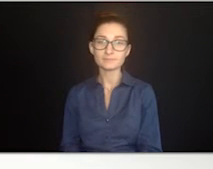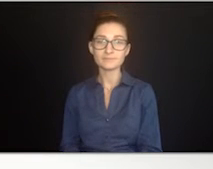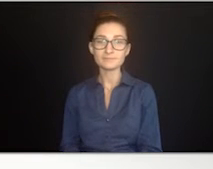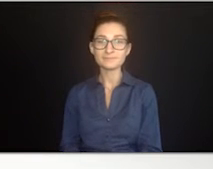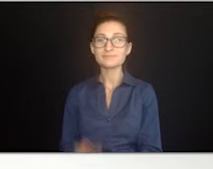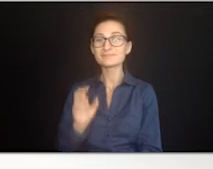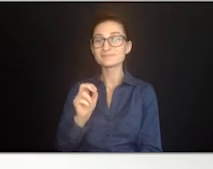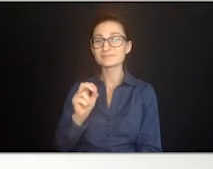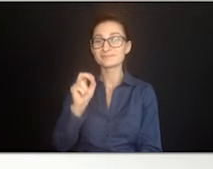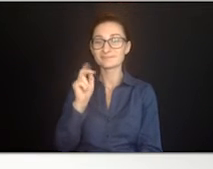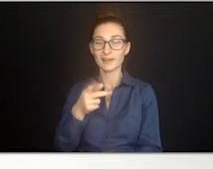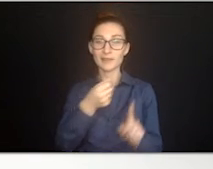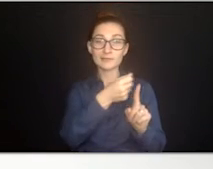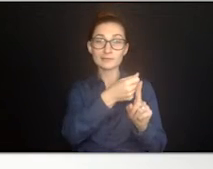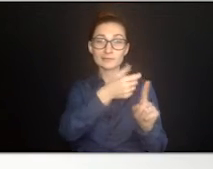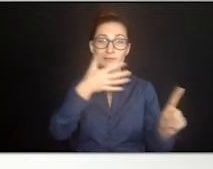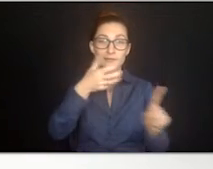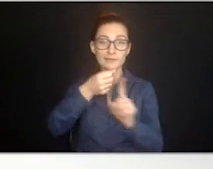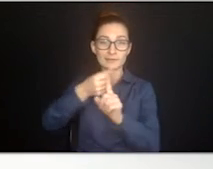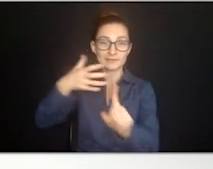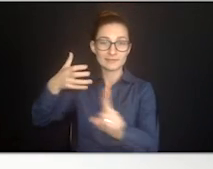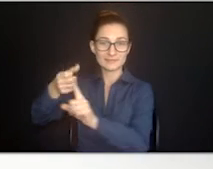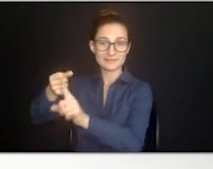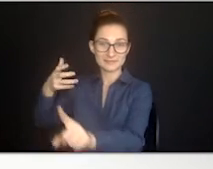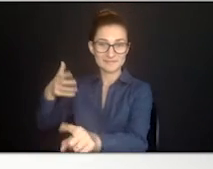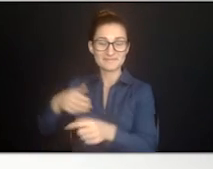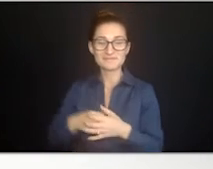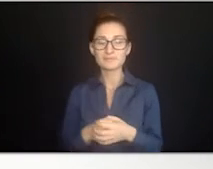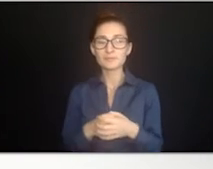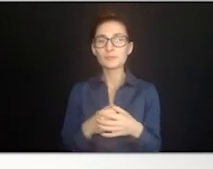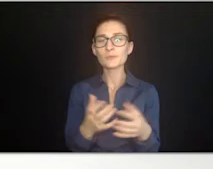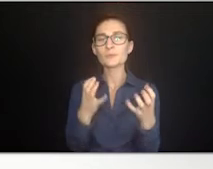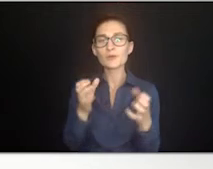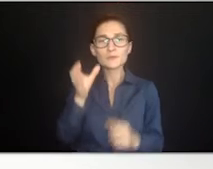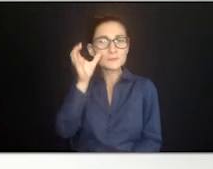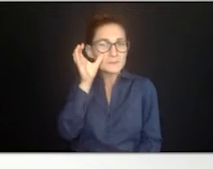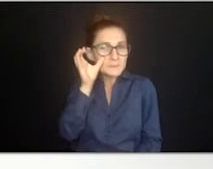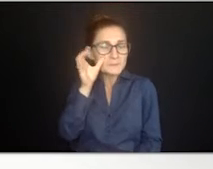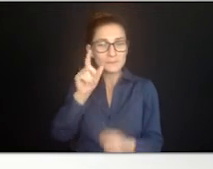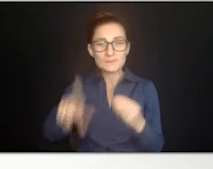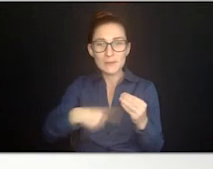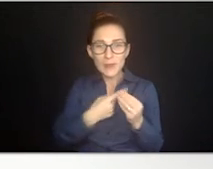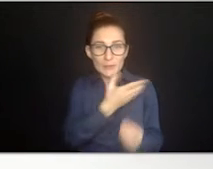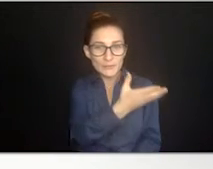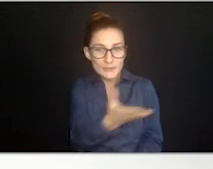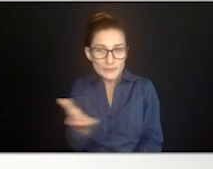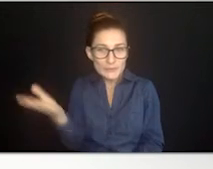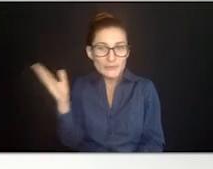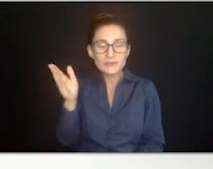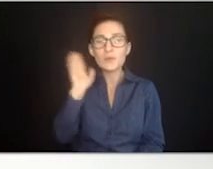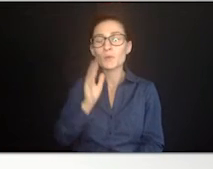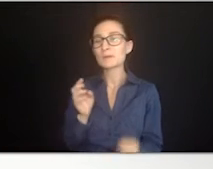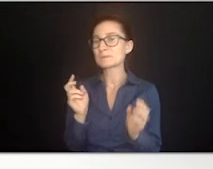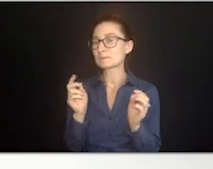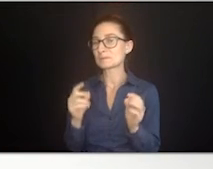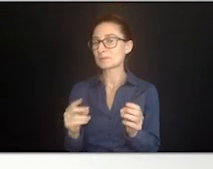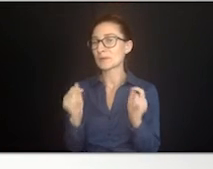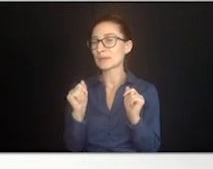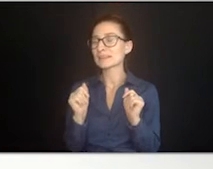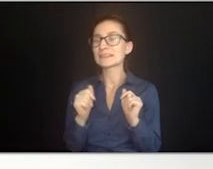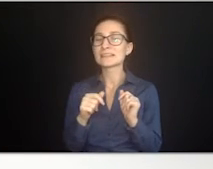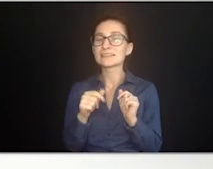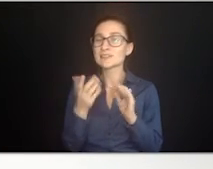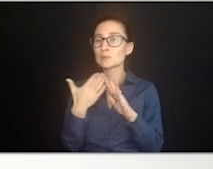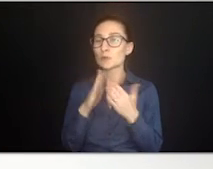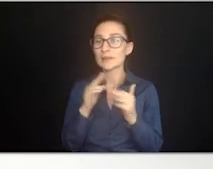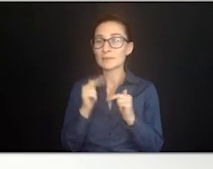Okay, so that's a little bit about us. We'd like to learn a little bit more about you. So we're going to do a quick community builder. It's called